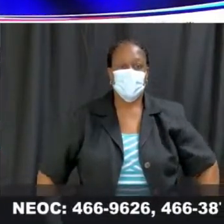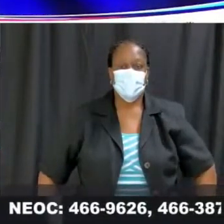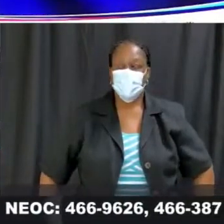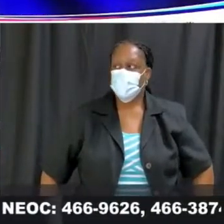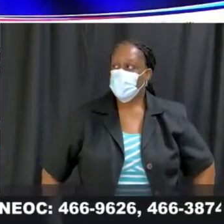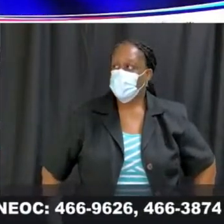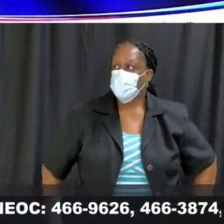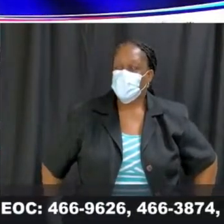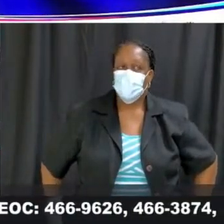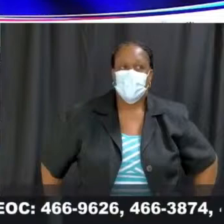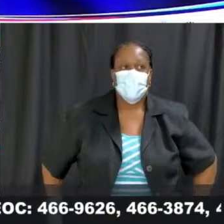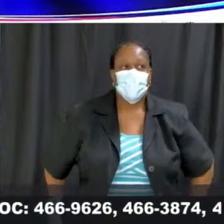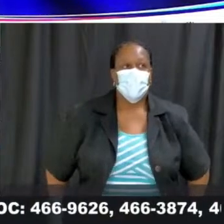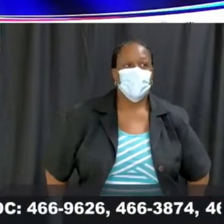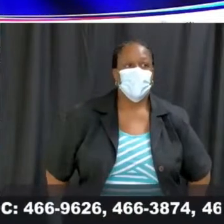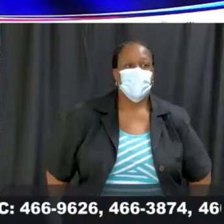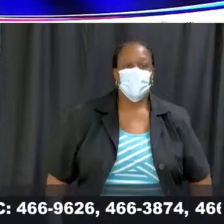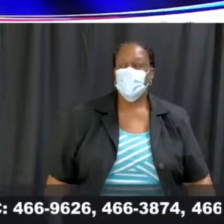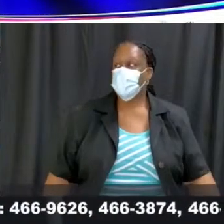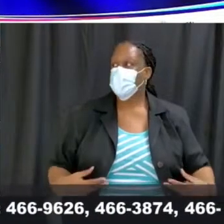Thank you, Dr. Laws, for that